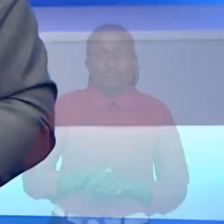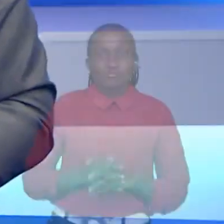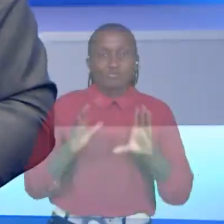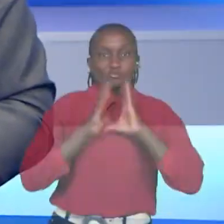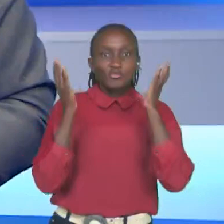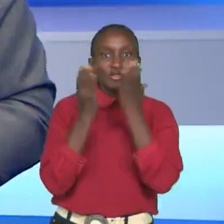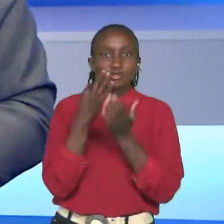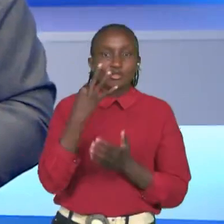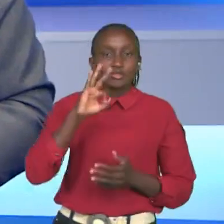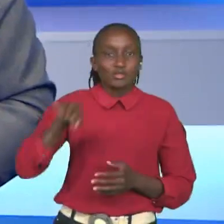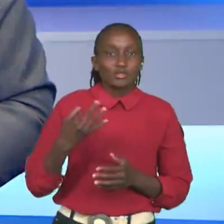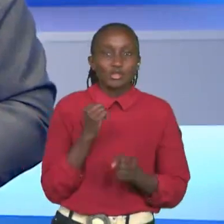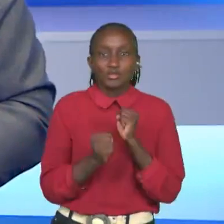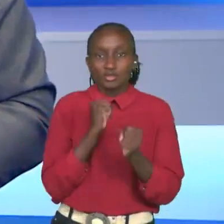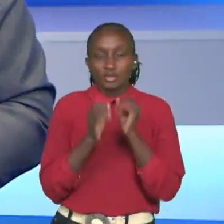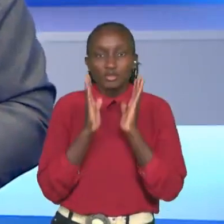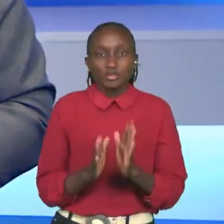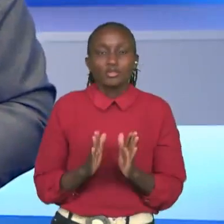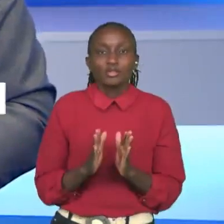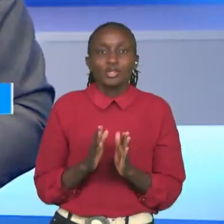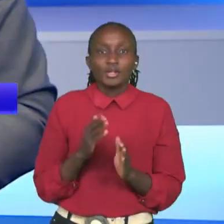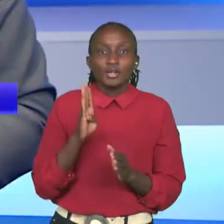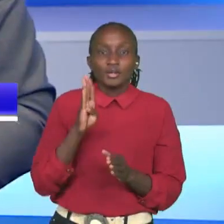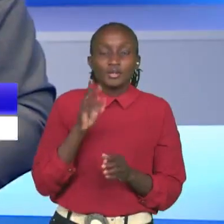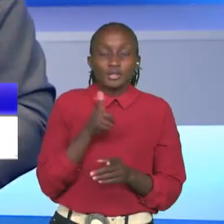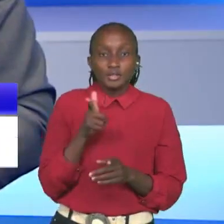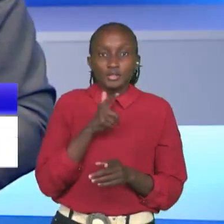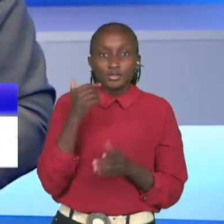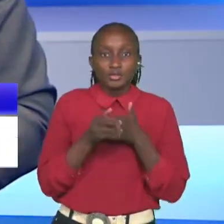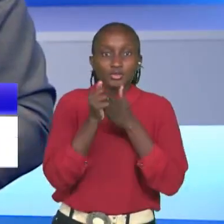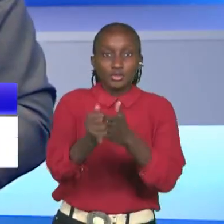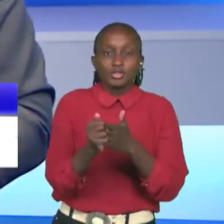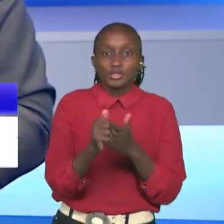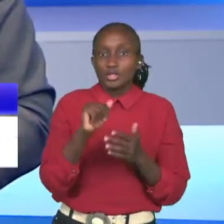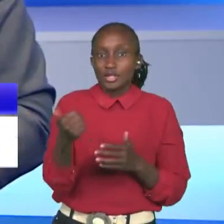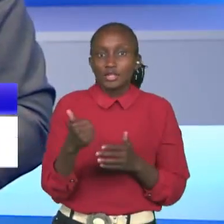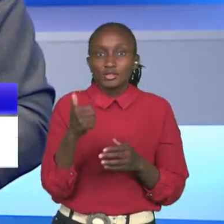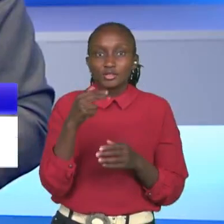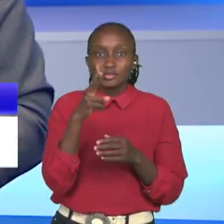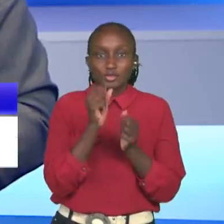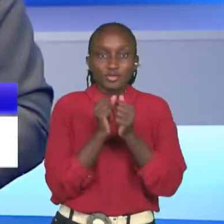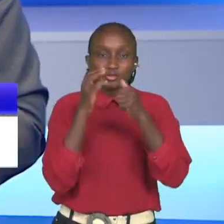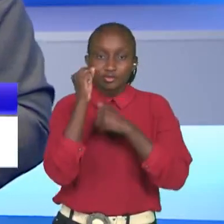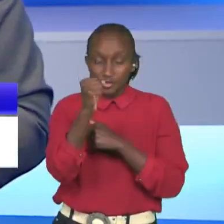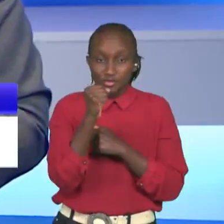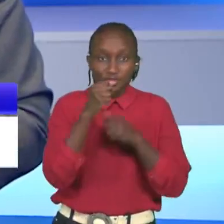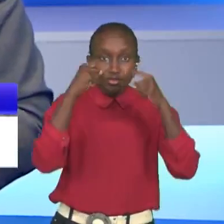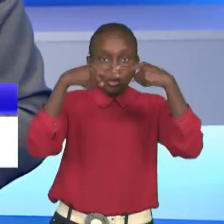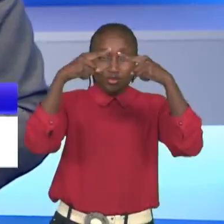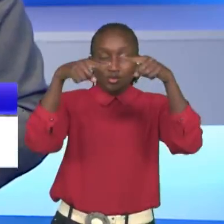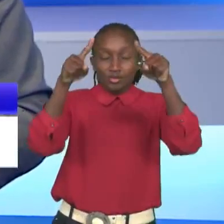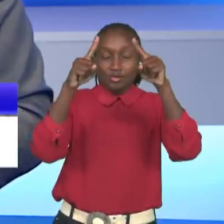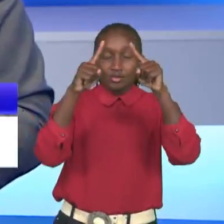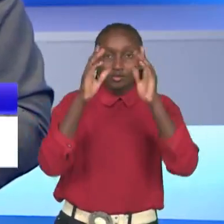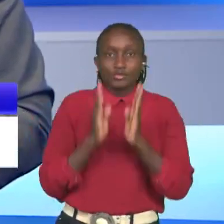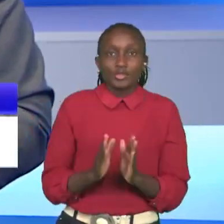World 3,000 meters steeplechase record holder Beatrice Chepkoech will lead her compatriots 2015 champion Heaven Kiyang and World